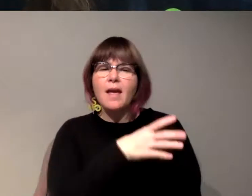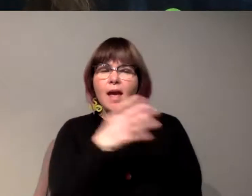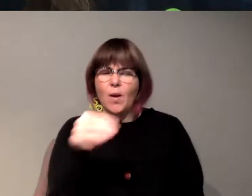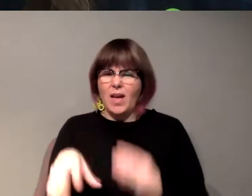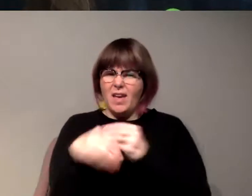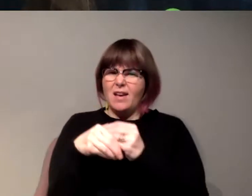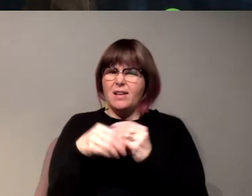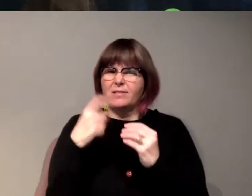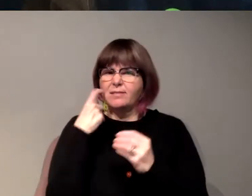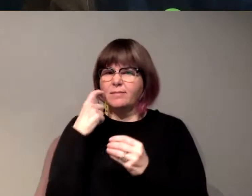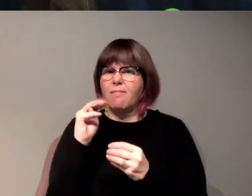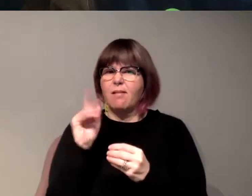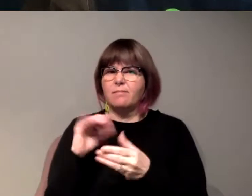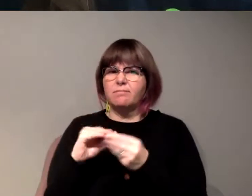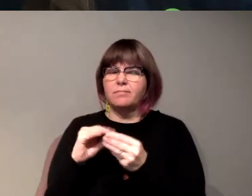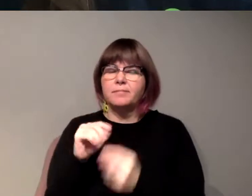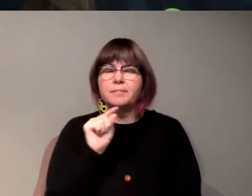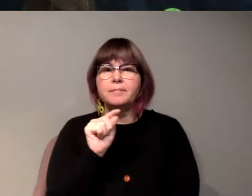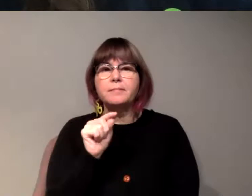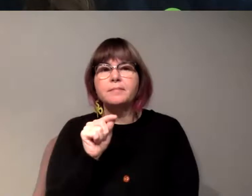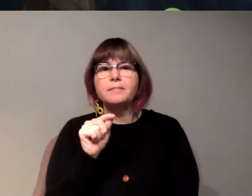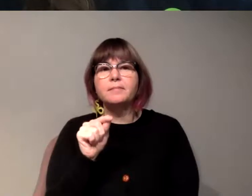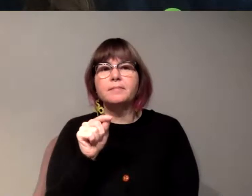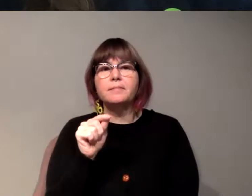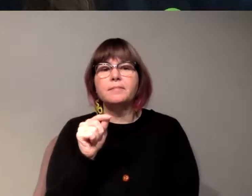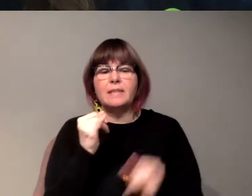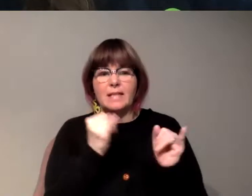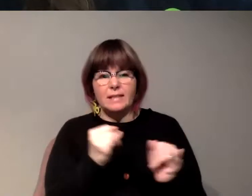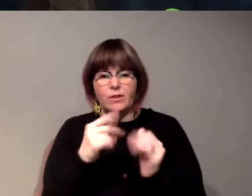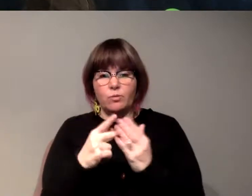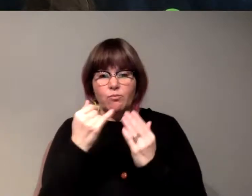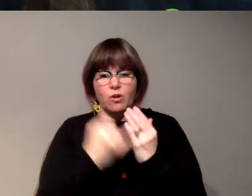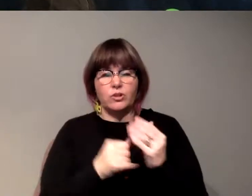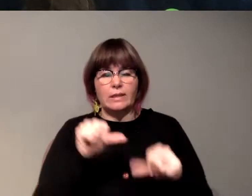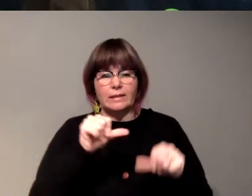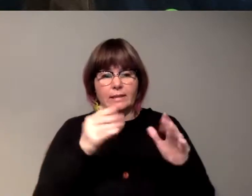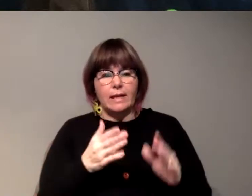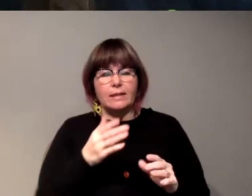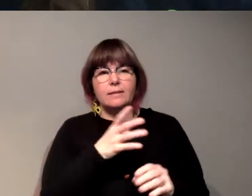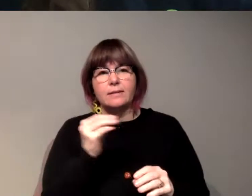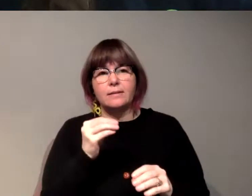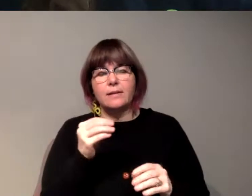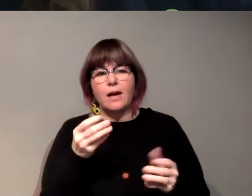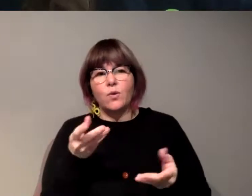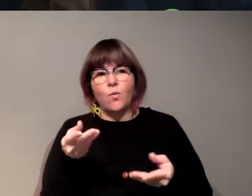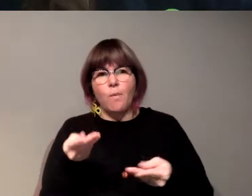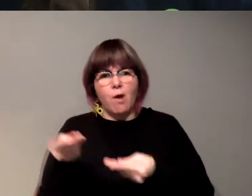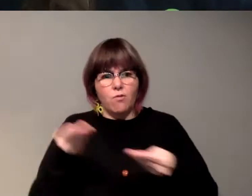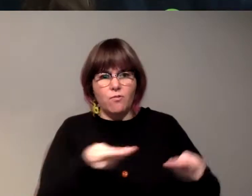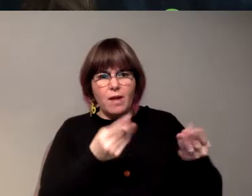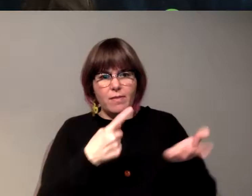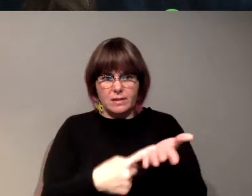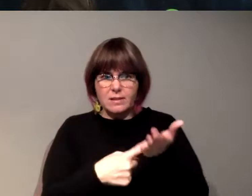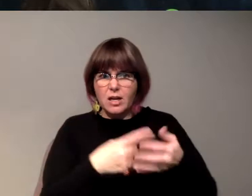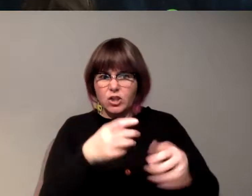add to what Molly just said, the individual projects, the scientists and the moderators of the discussion